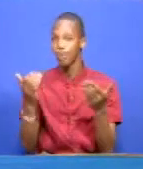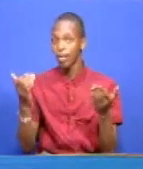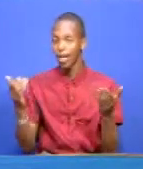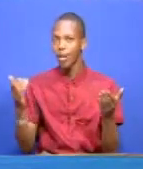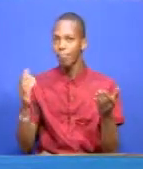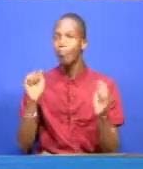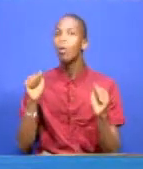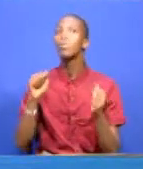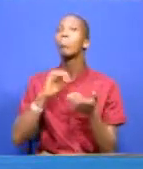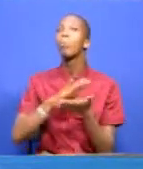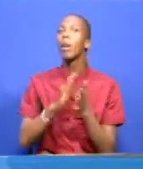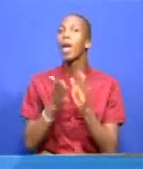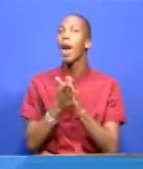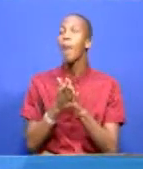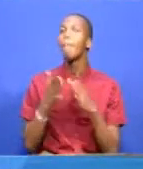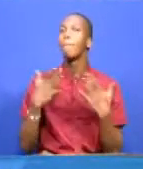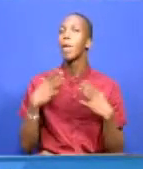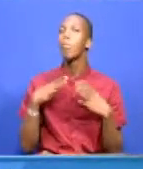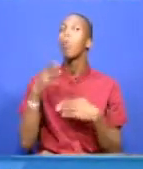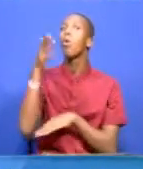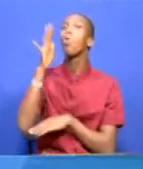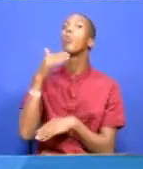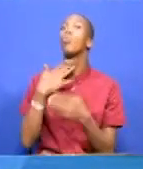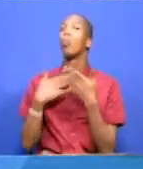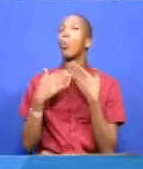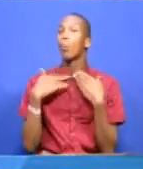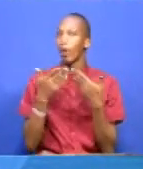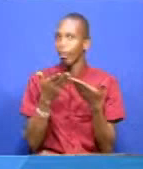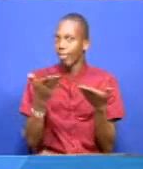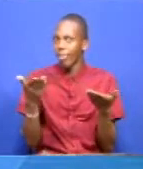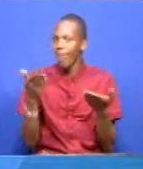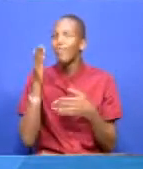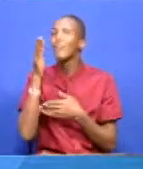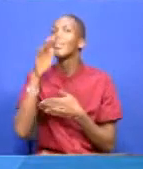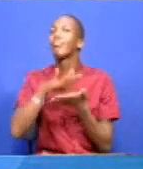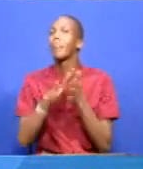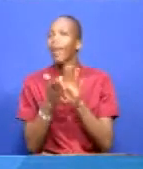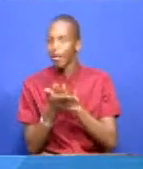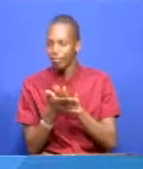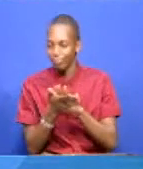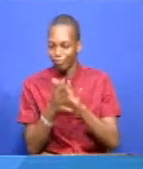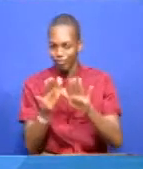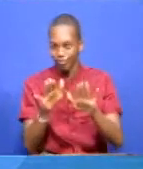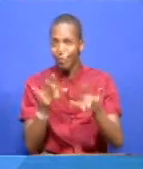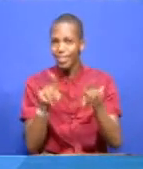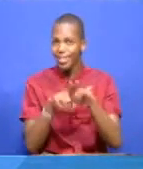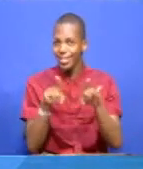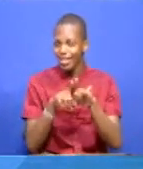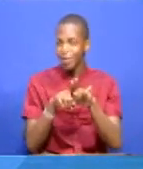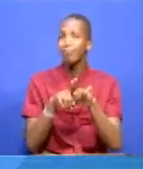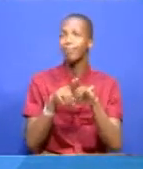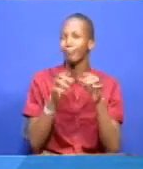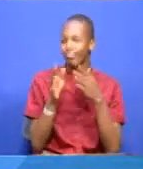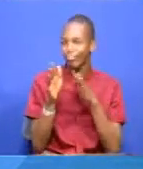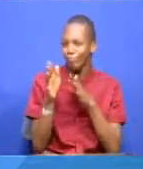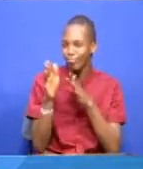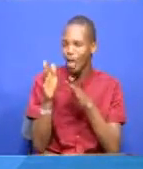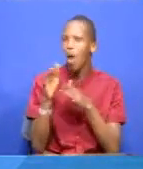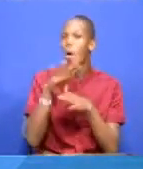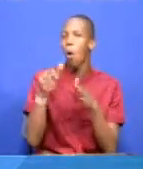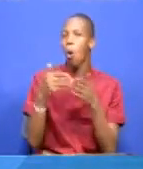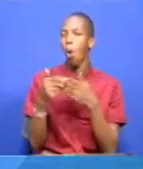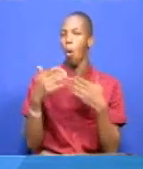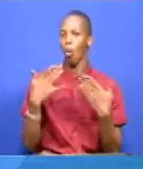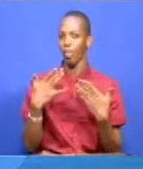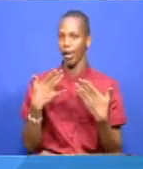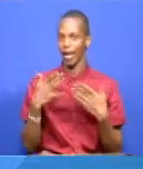persons God desires them to be. We also applaud the elected leaders that have continued to support the fight against